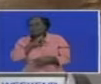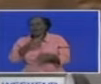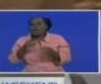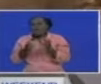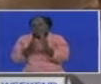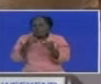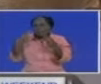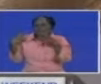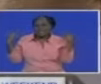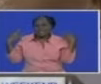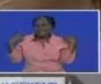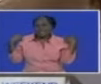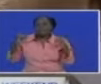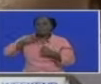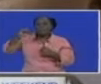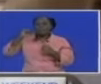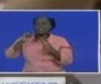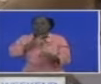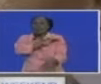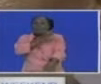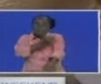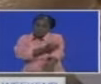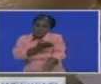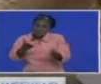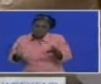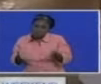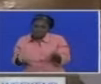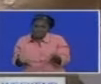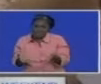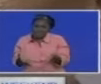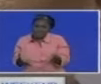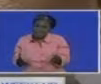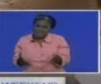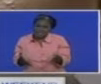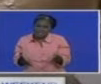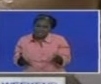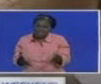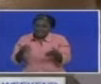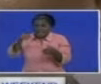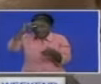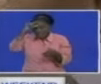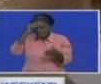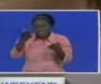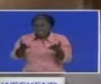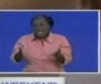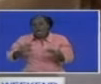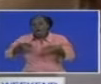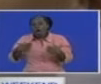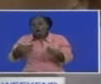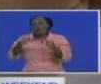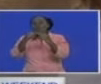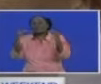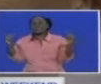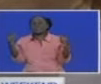political power in Kenya today, whether they are in government or they are in the